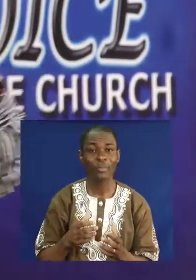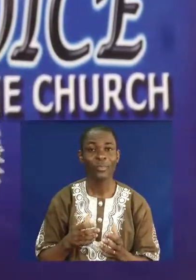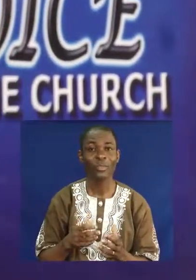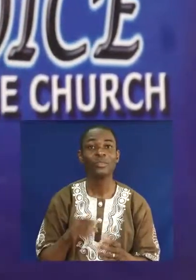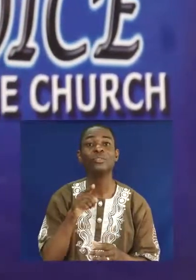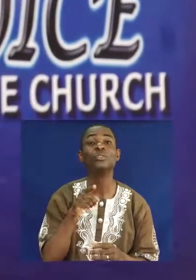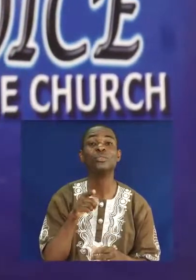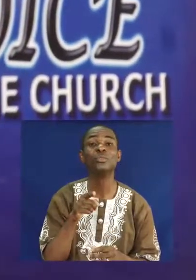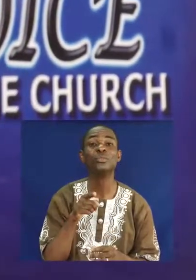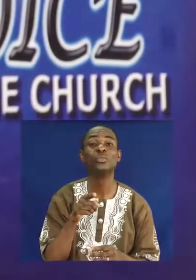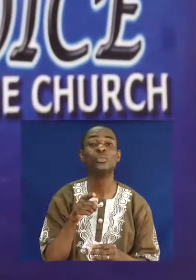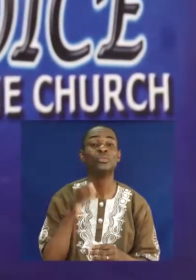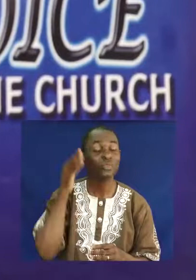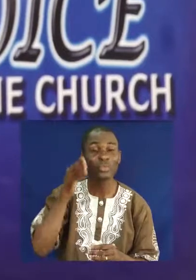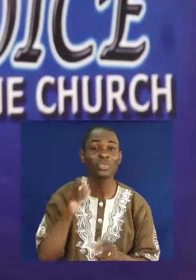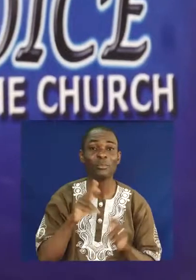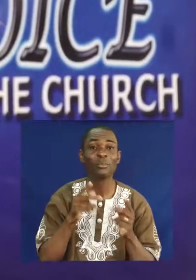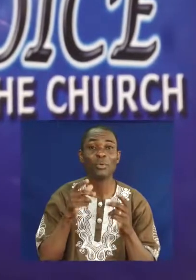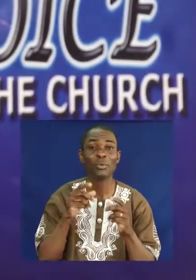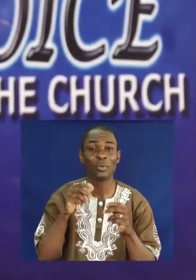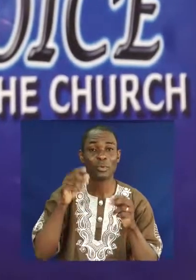adi ye bra emu edem se